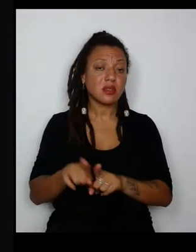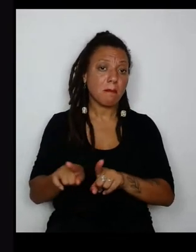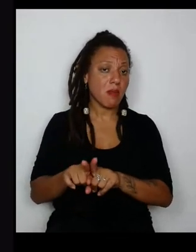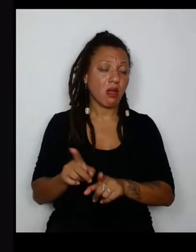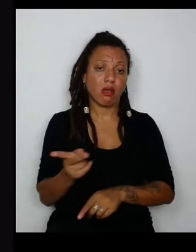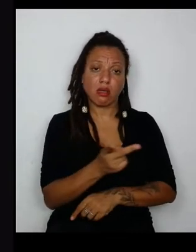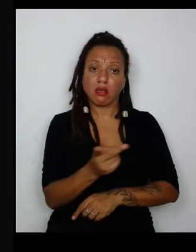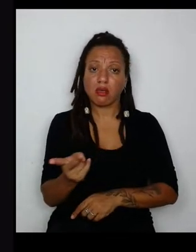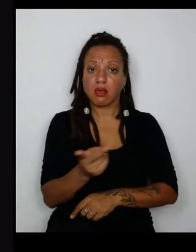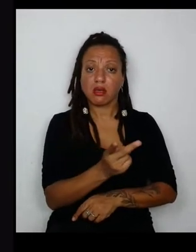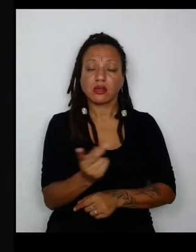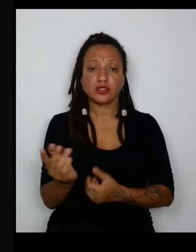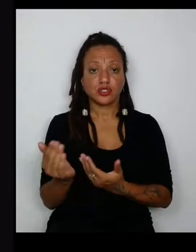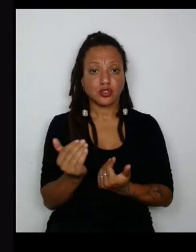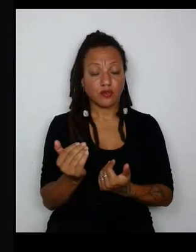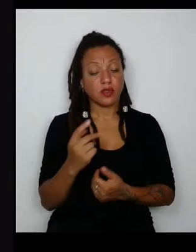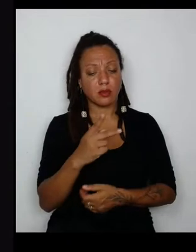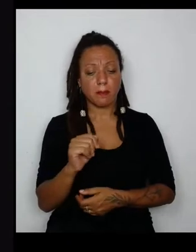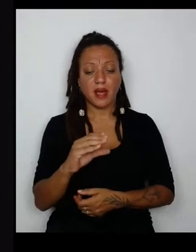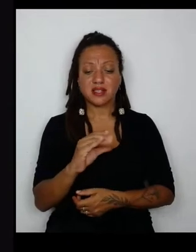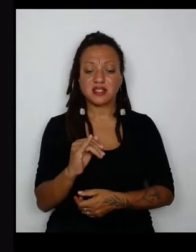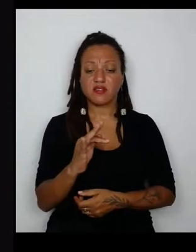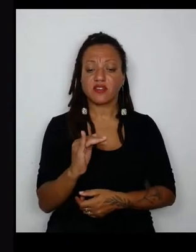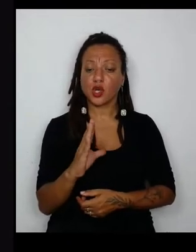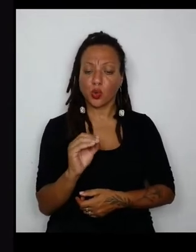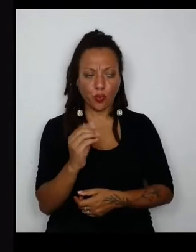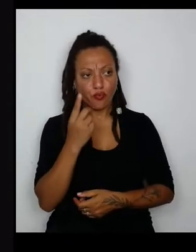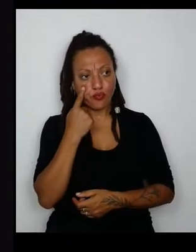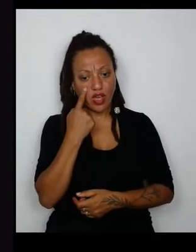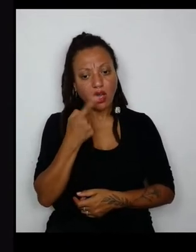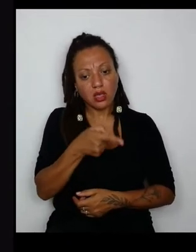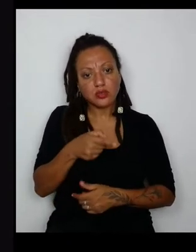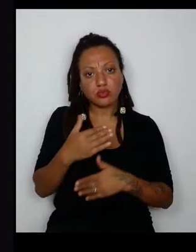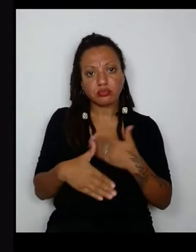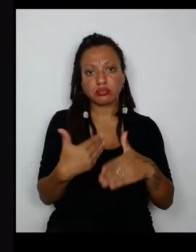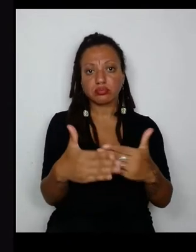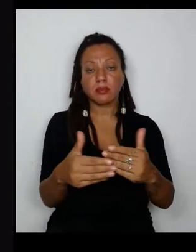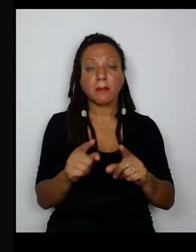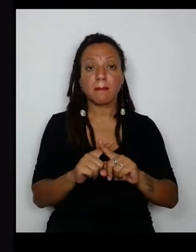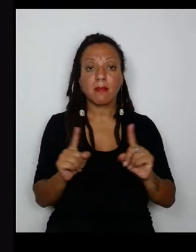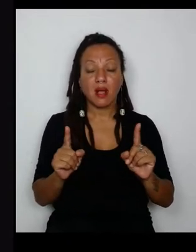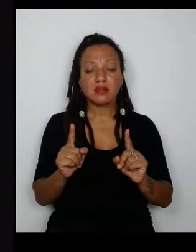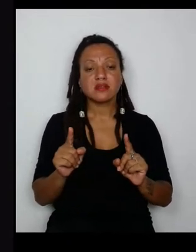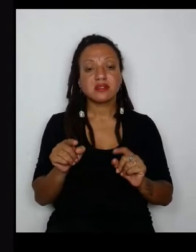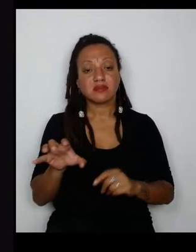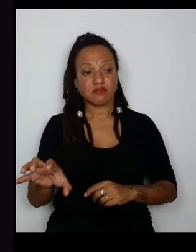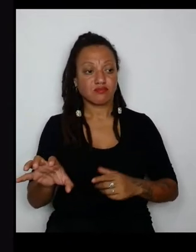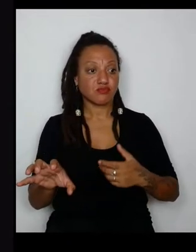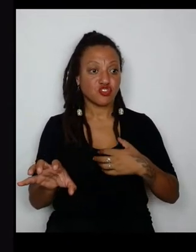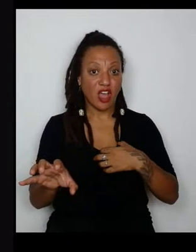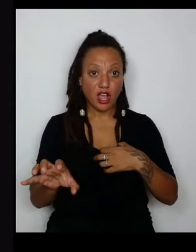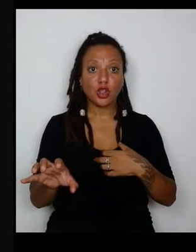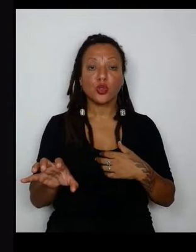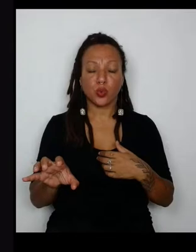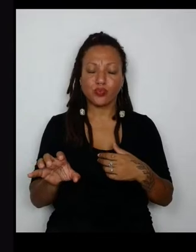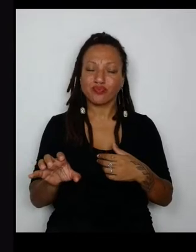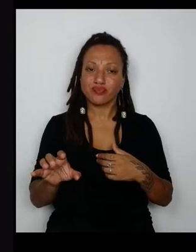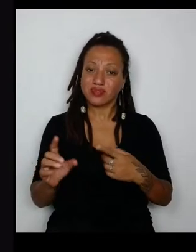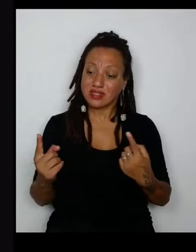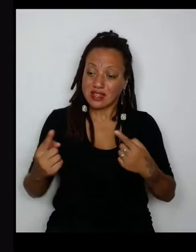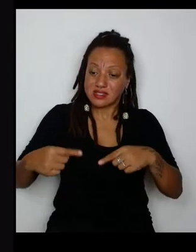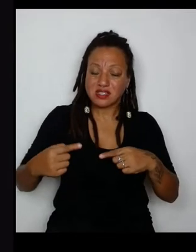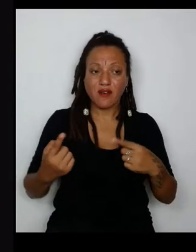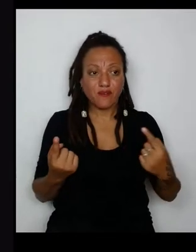would seem that these kinds of dynamics and challenges reflect the polit uh continue to reflect a politics of